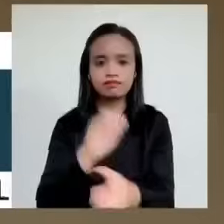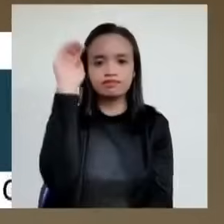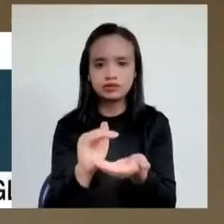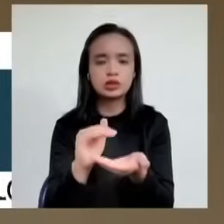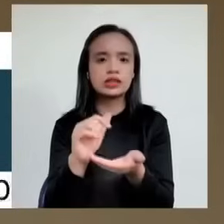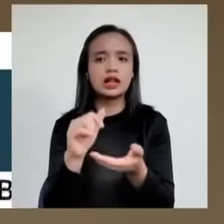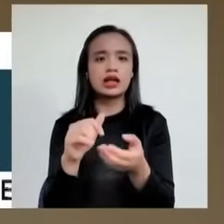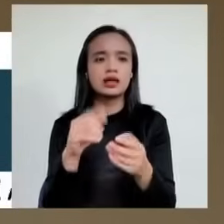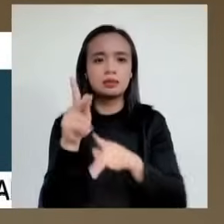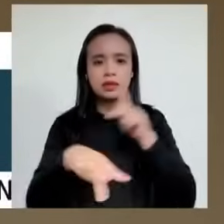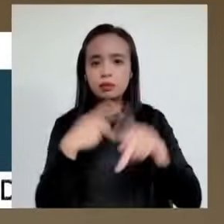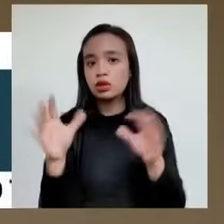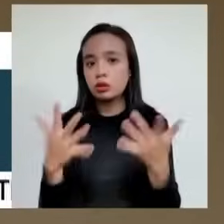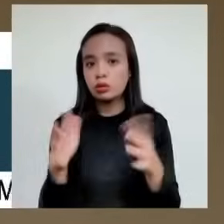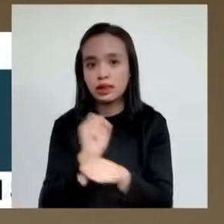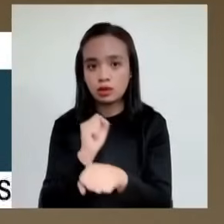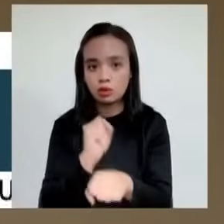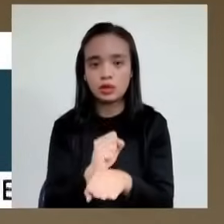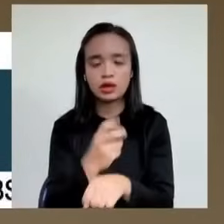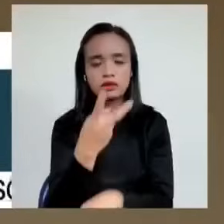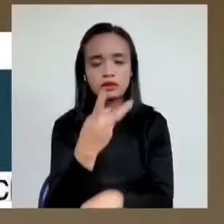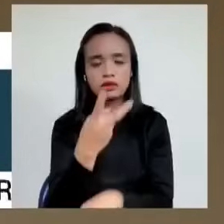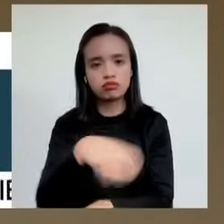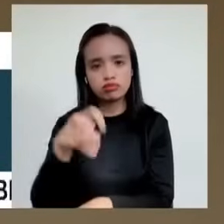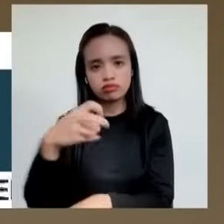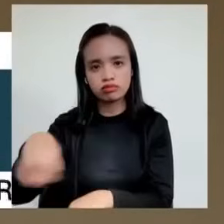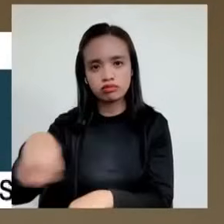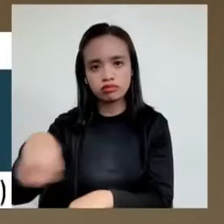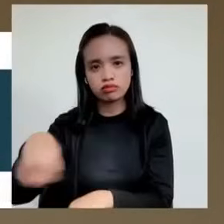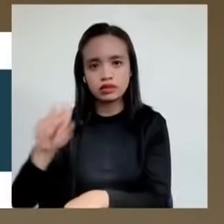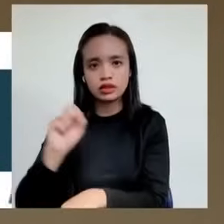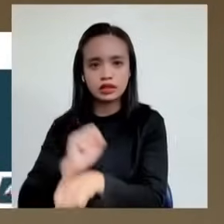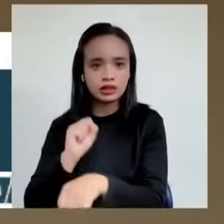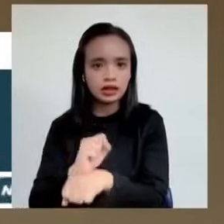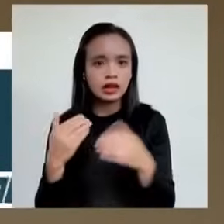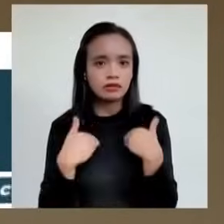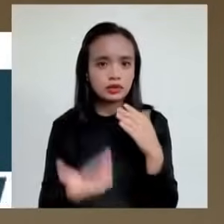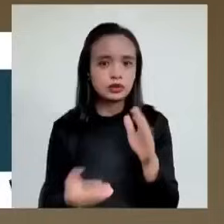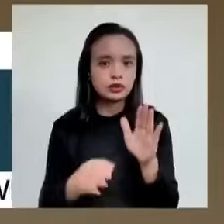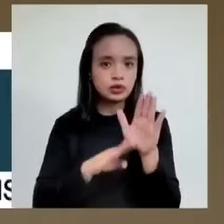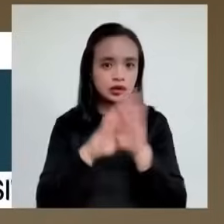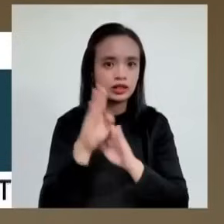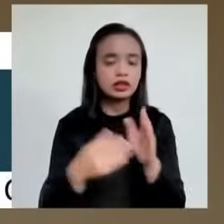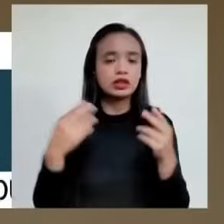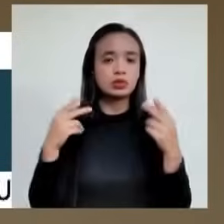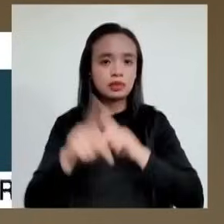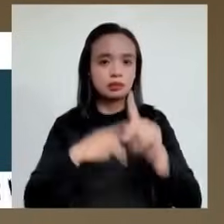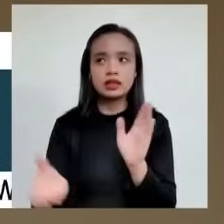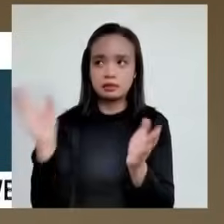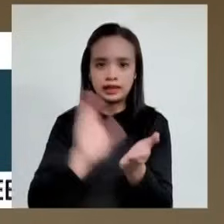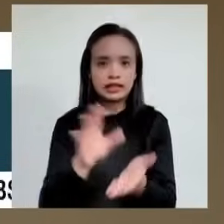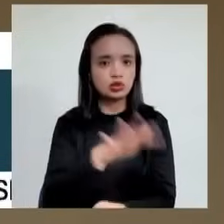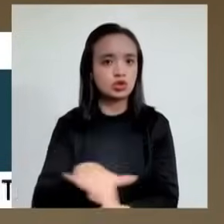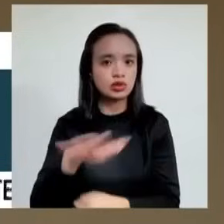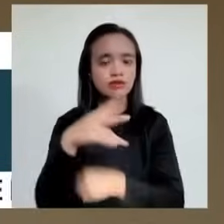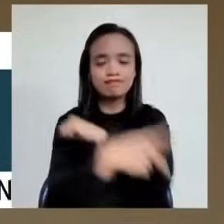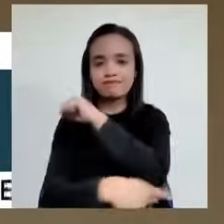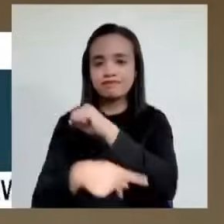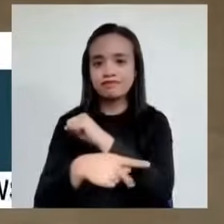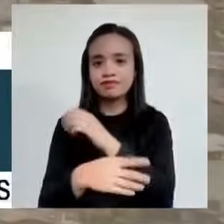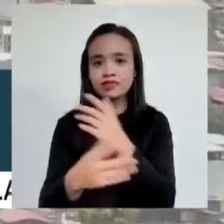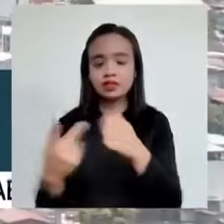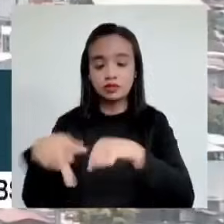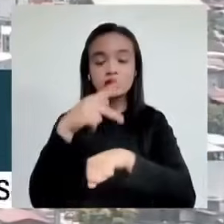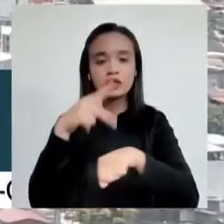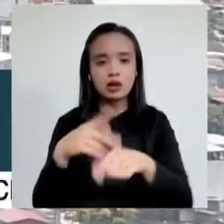and underemployment, and accelerate human capital development in the country, particularly in the manufacturing